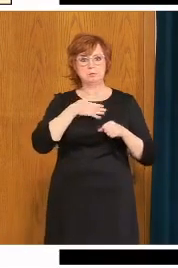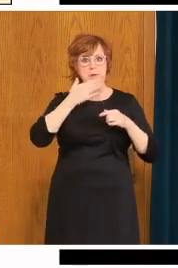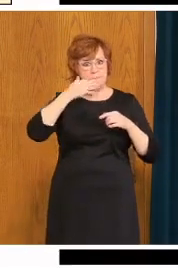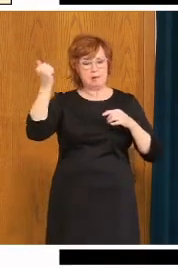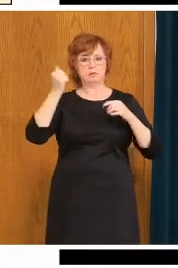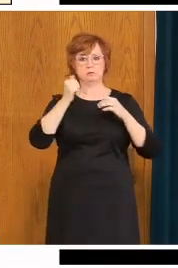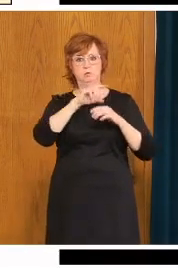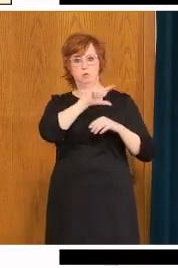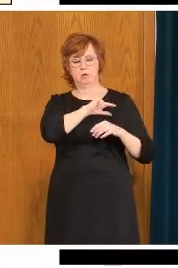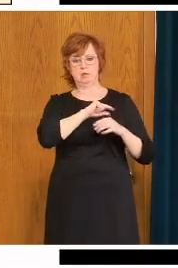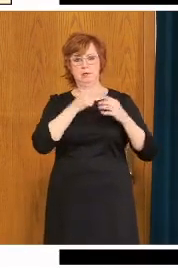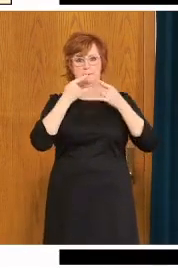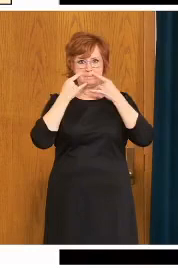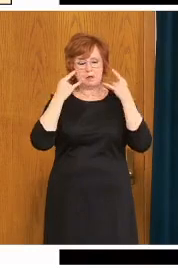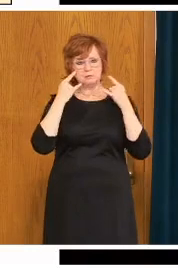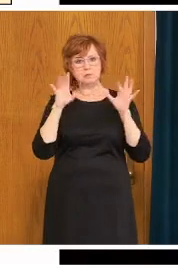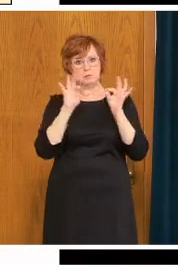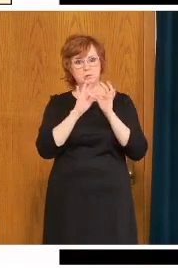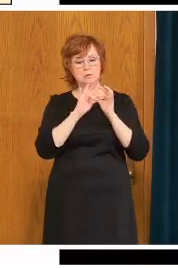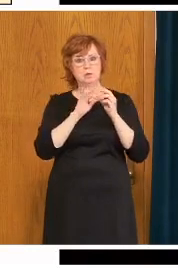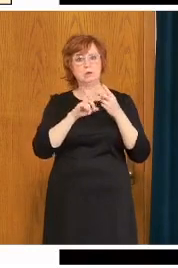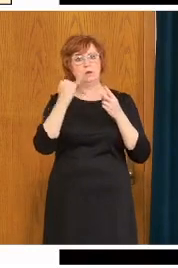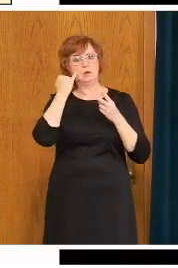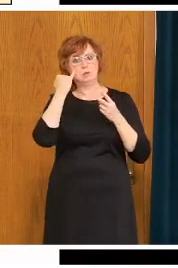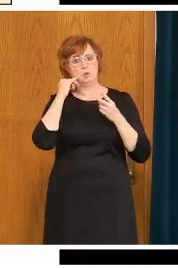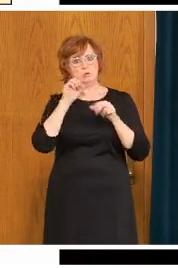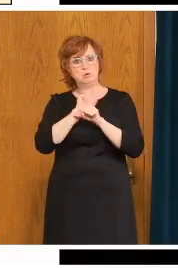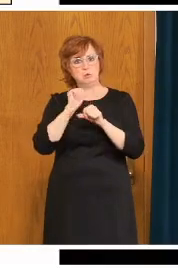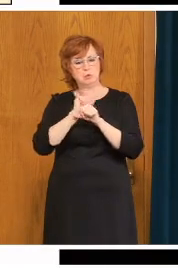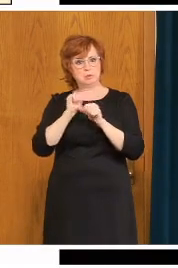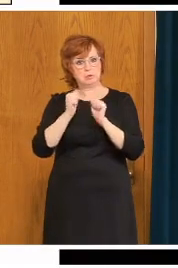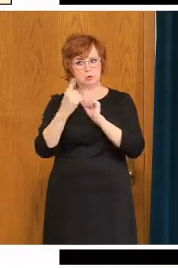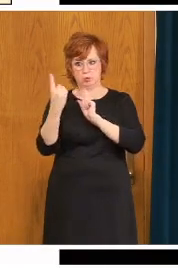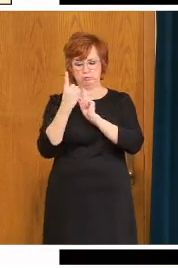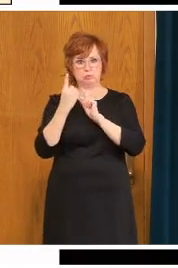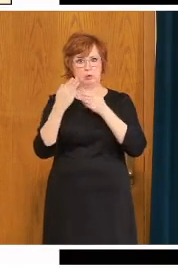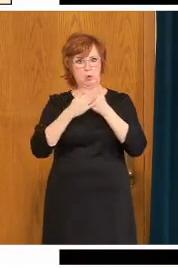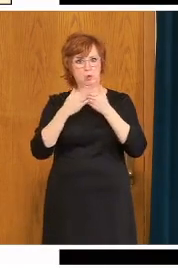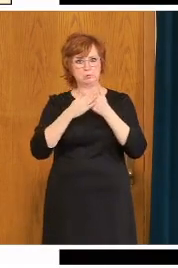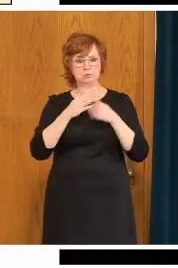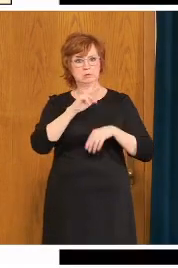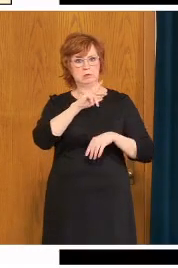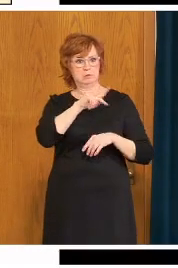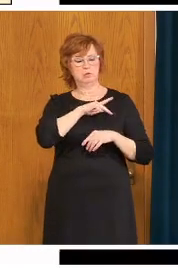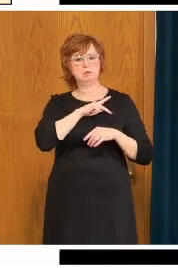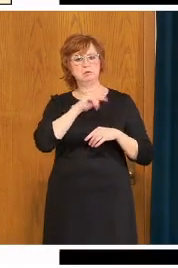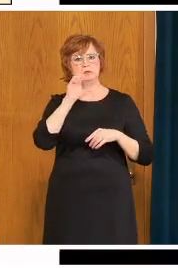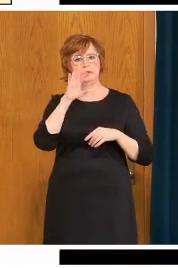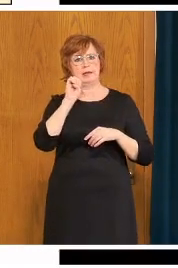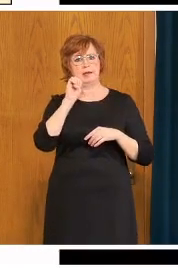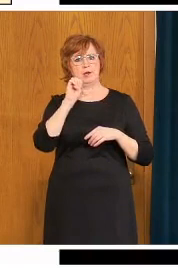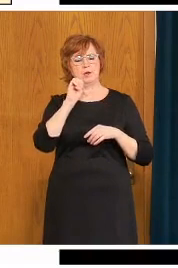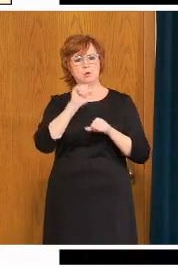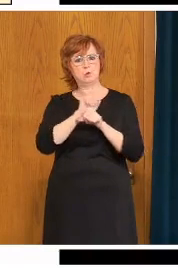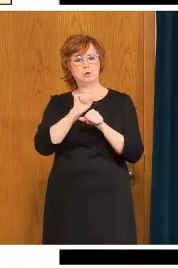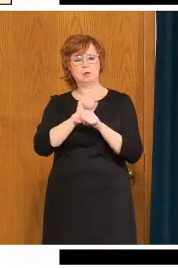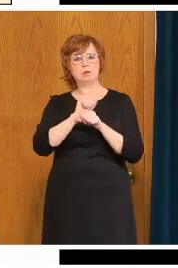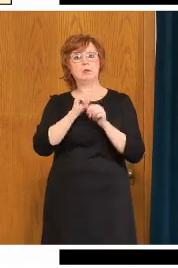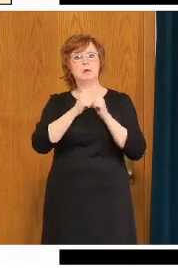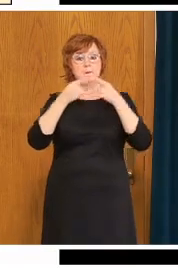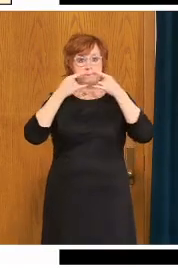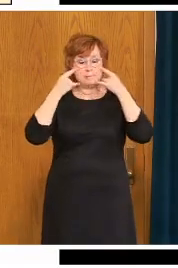a medical mask and a face shield, in personal care services, for example, making sure that we work in cohorts if you have to work